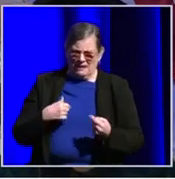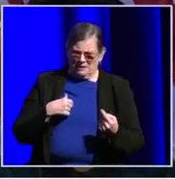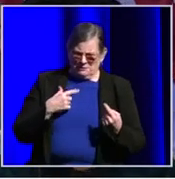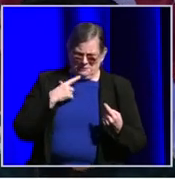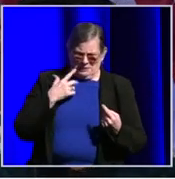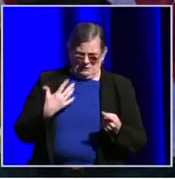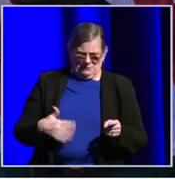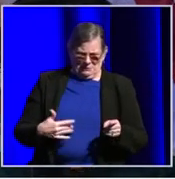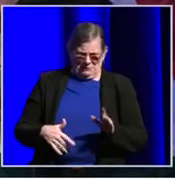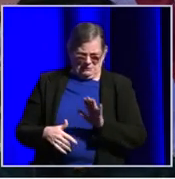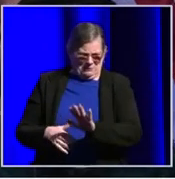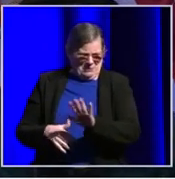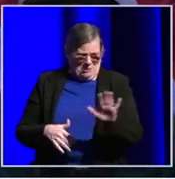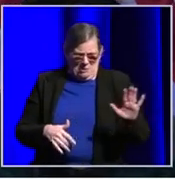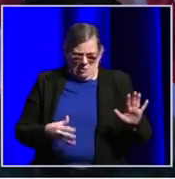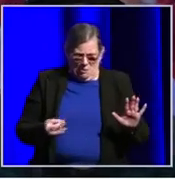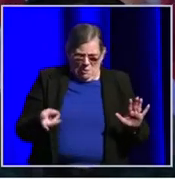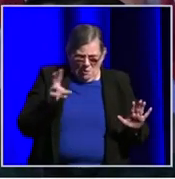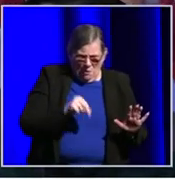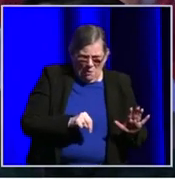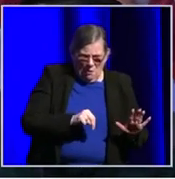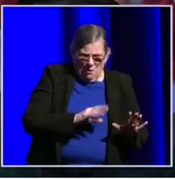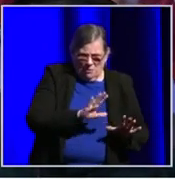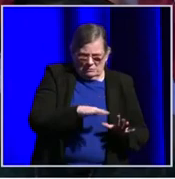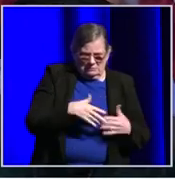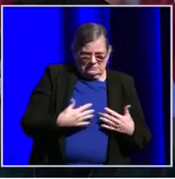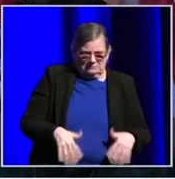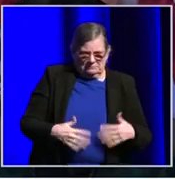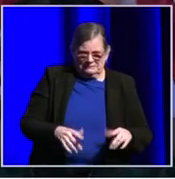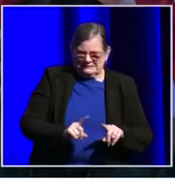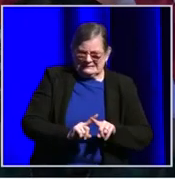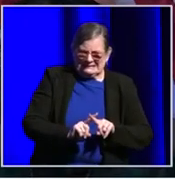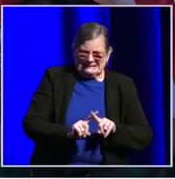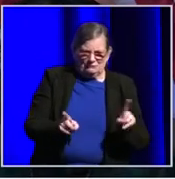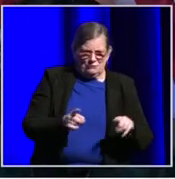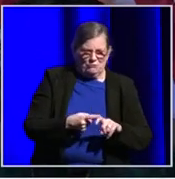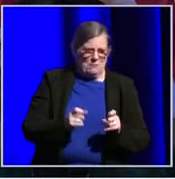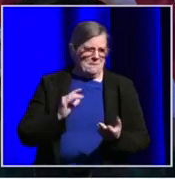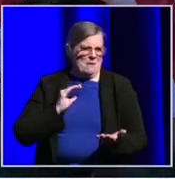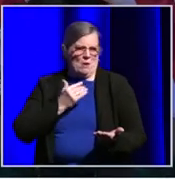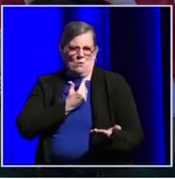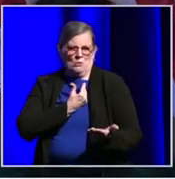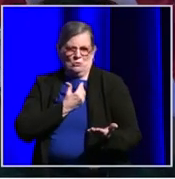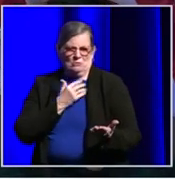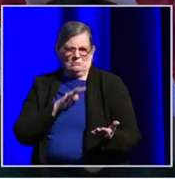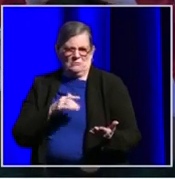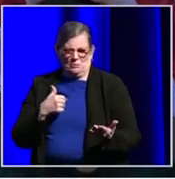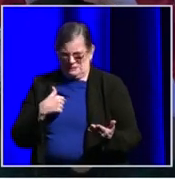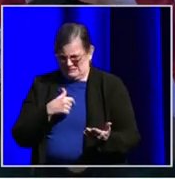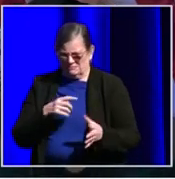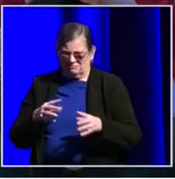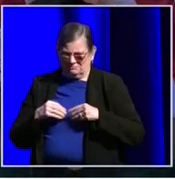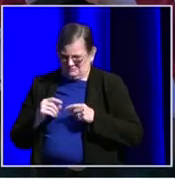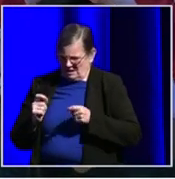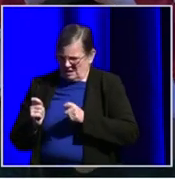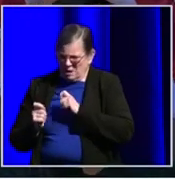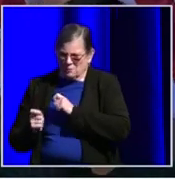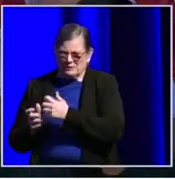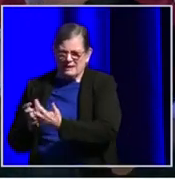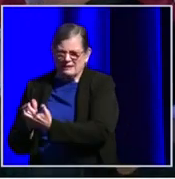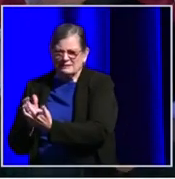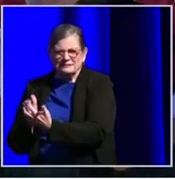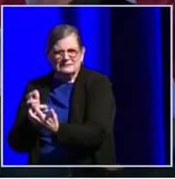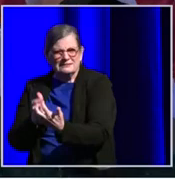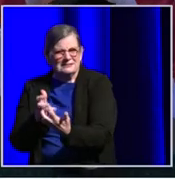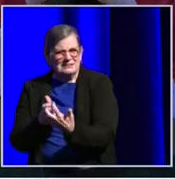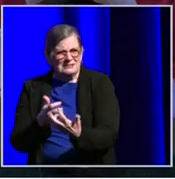caucuses. Thankfully, our tradition embraces compromise. Citizens want government that works, that